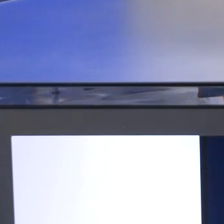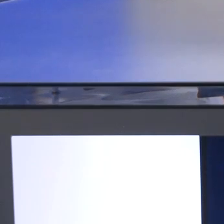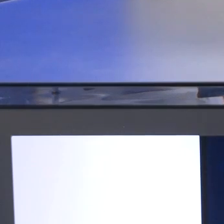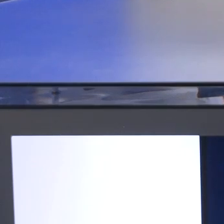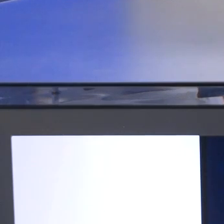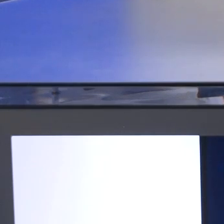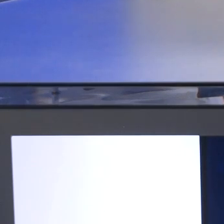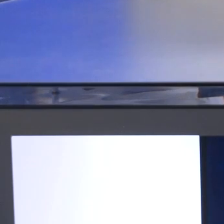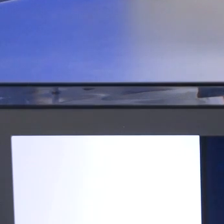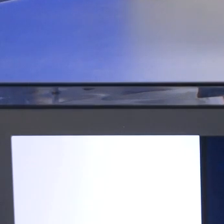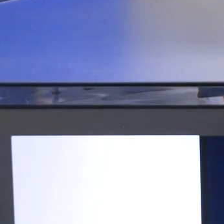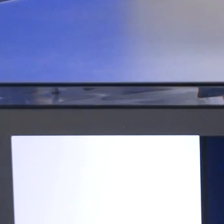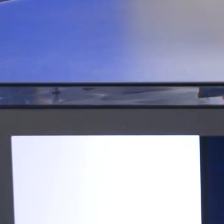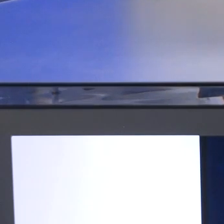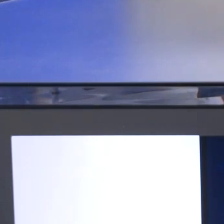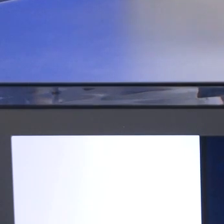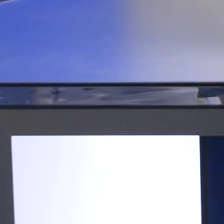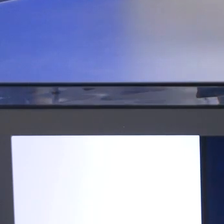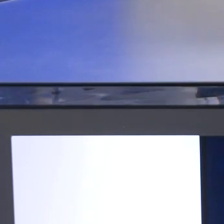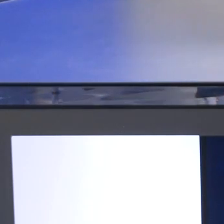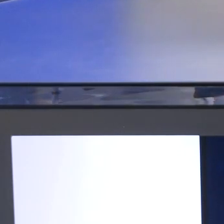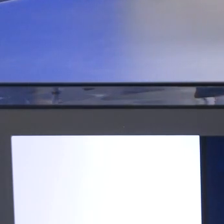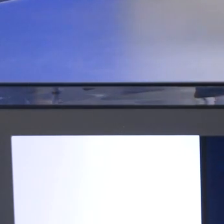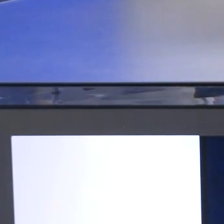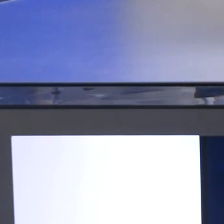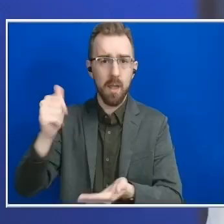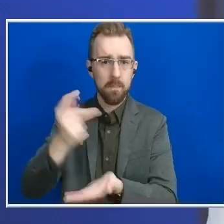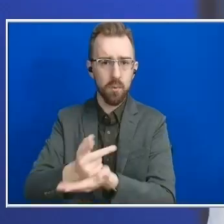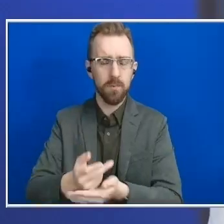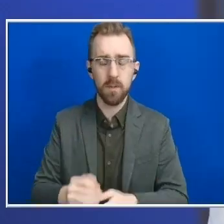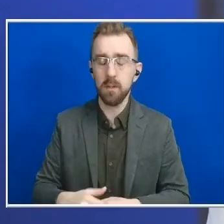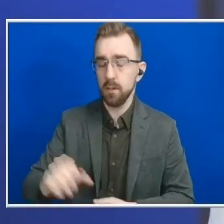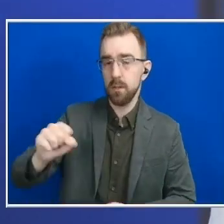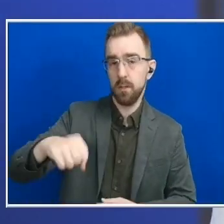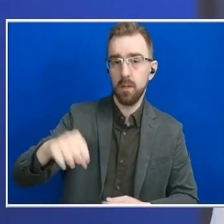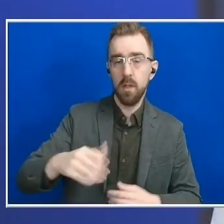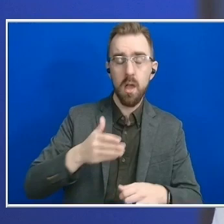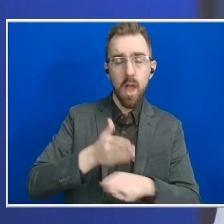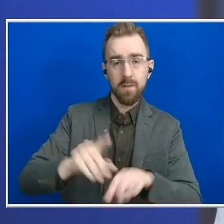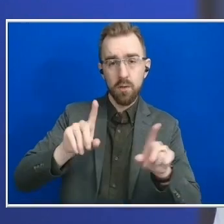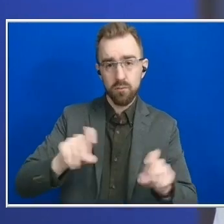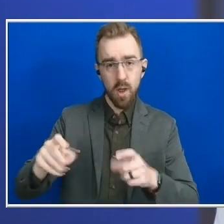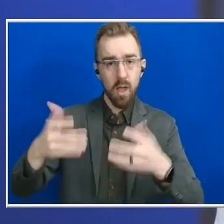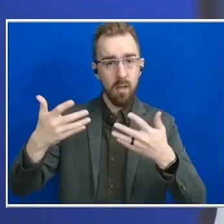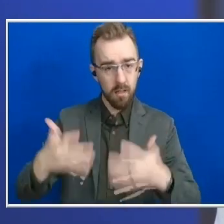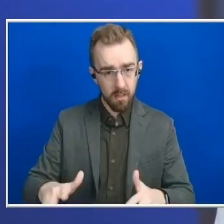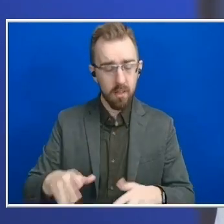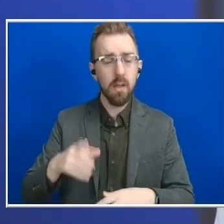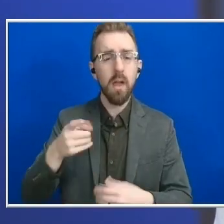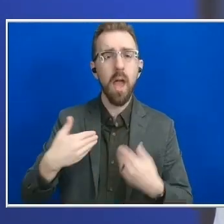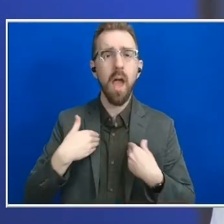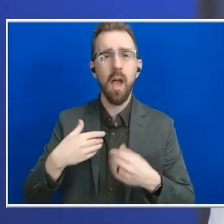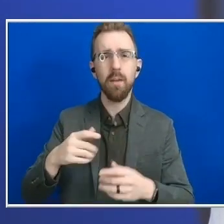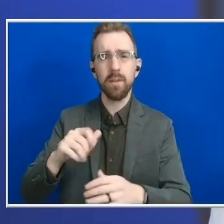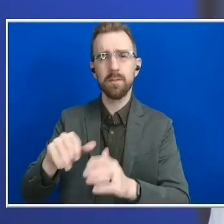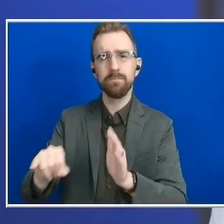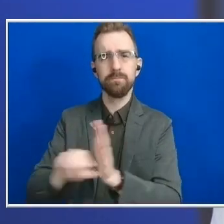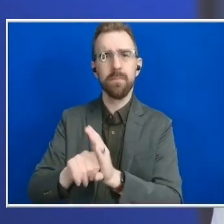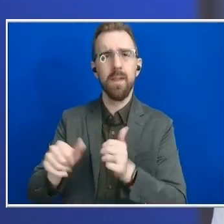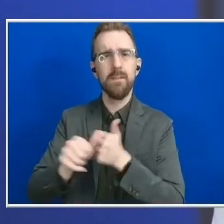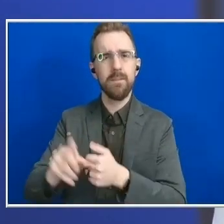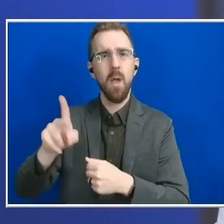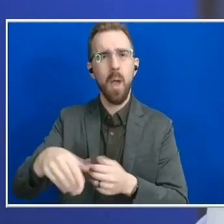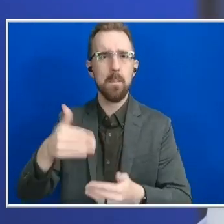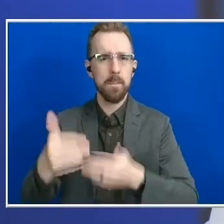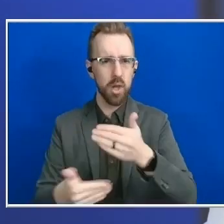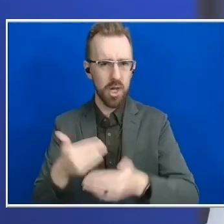e-shunt if it is approved? Right. Well, after a trial is performed, there's a pre-designated follow-up period where the patients